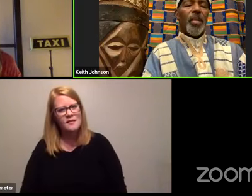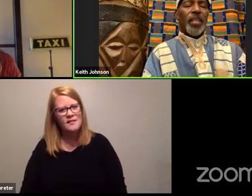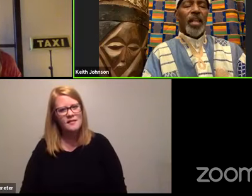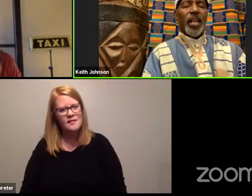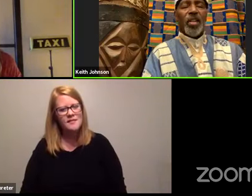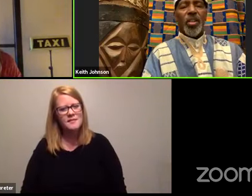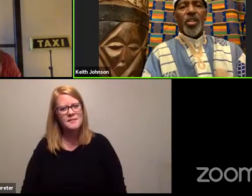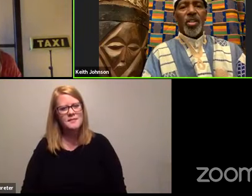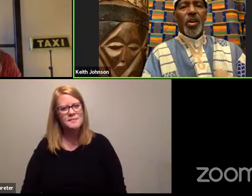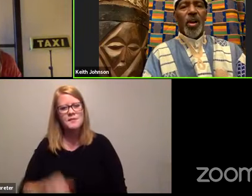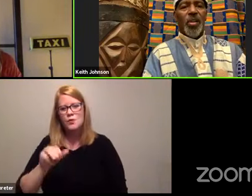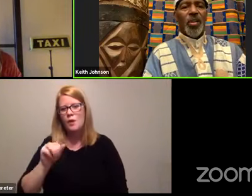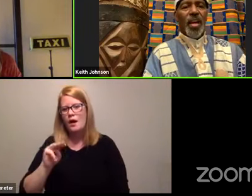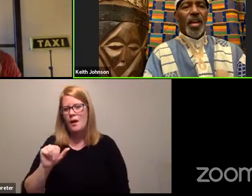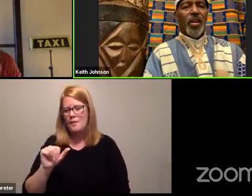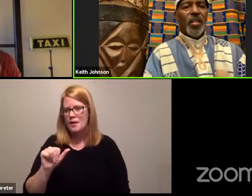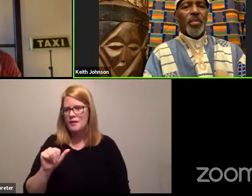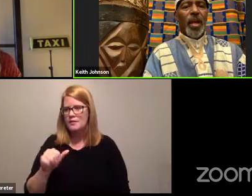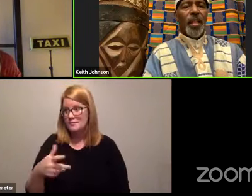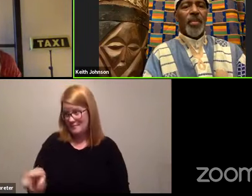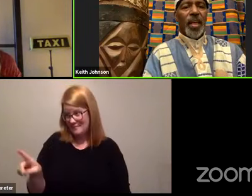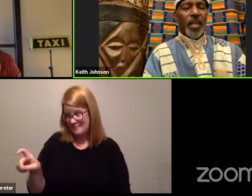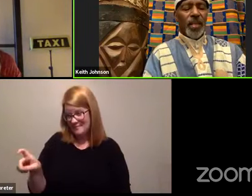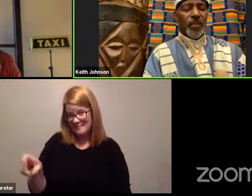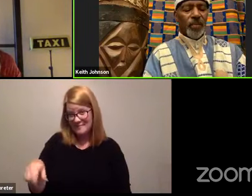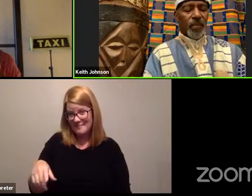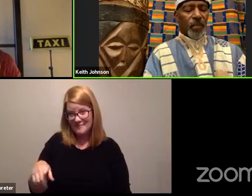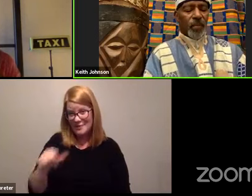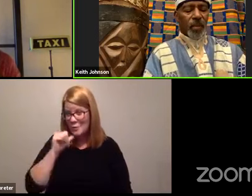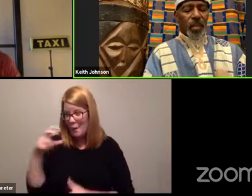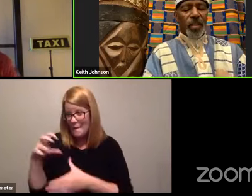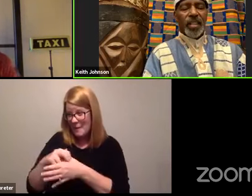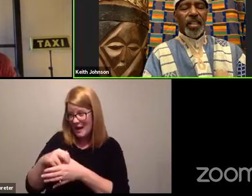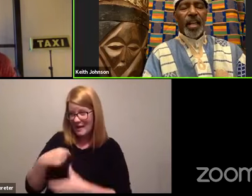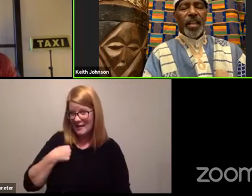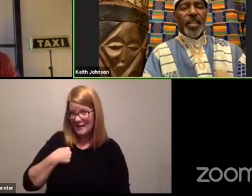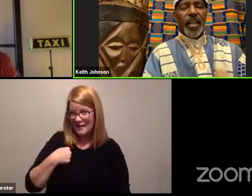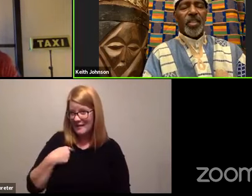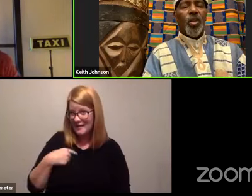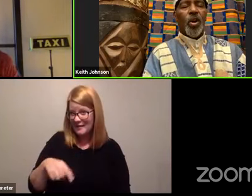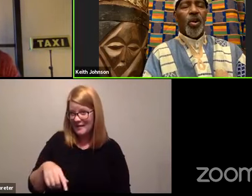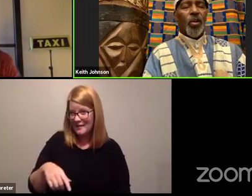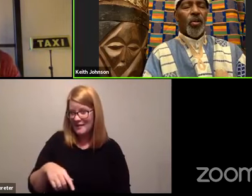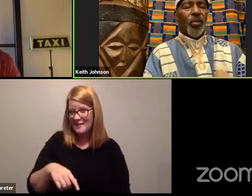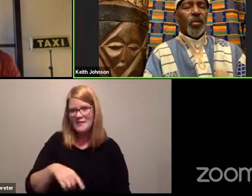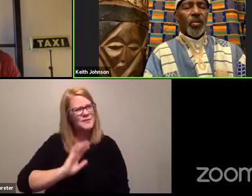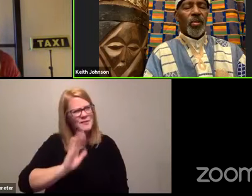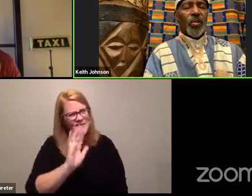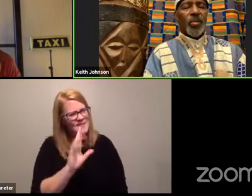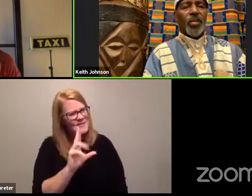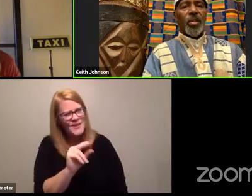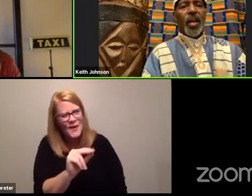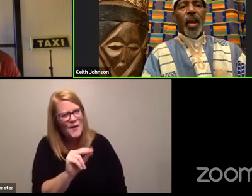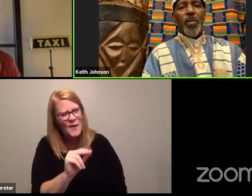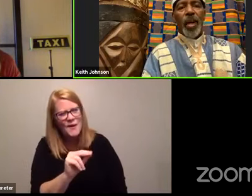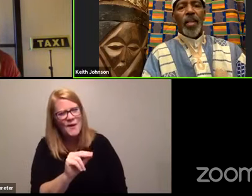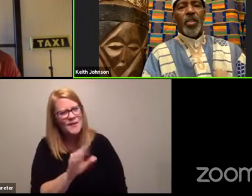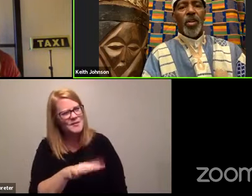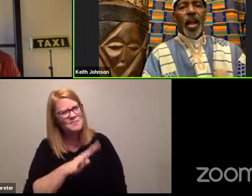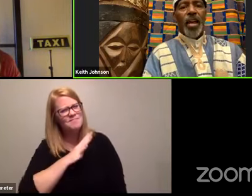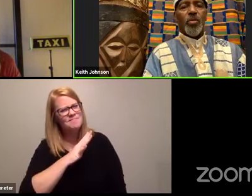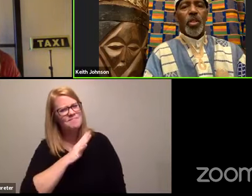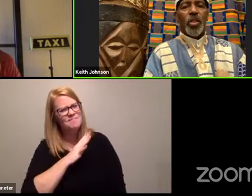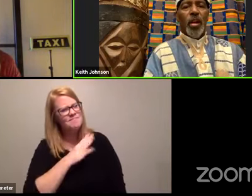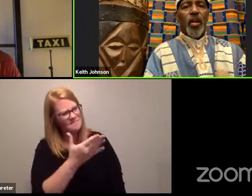So Amma says, are you sure you're not going to bite me? The snake says, no. How about